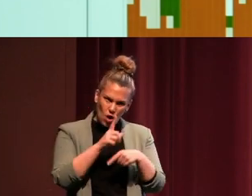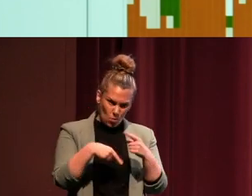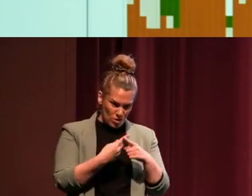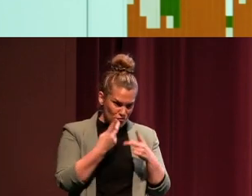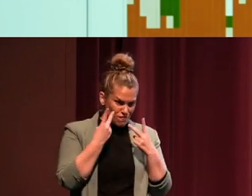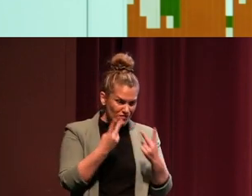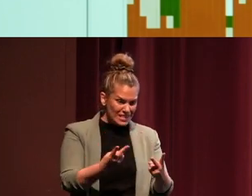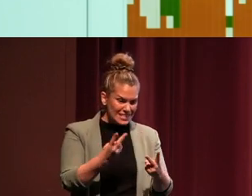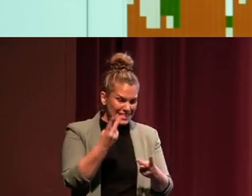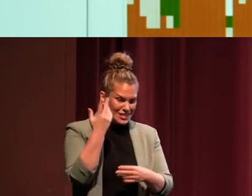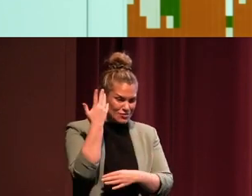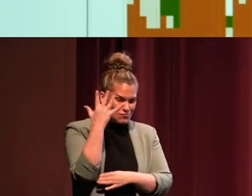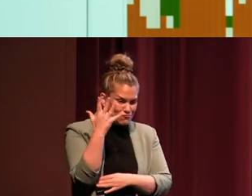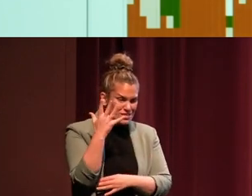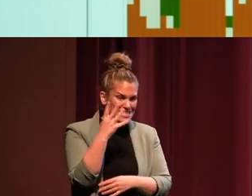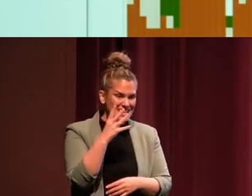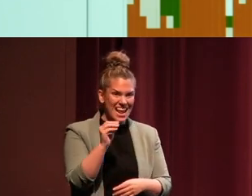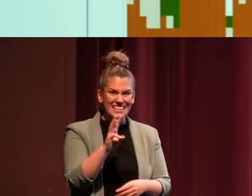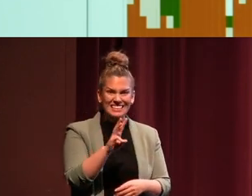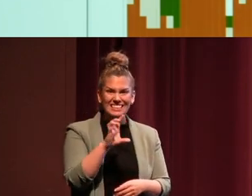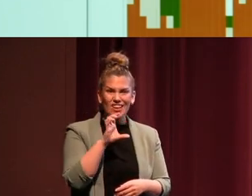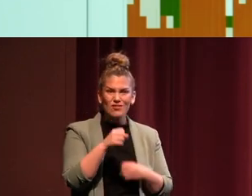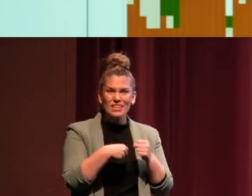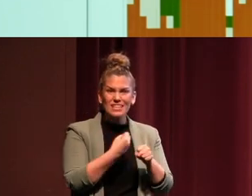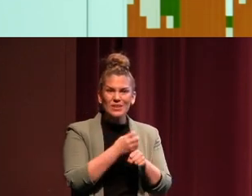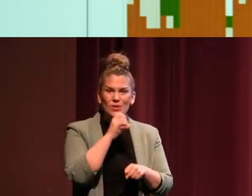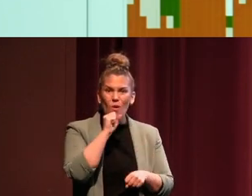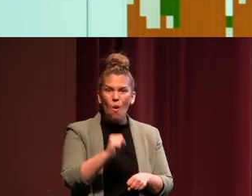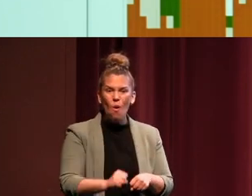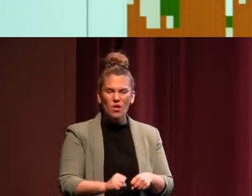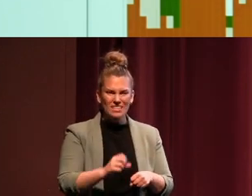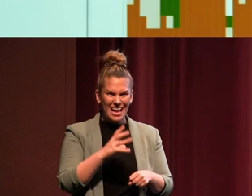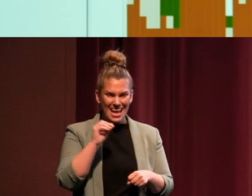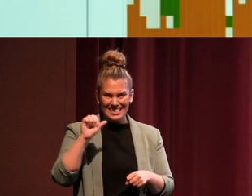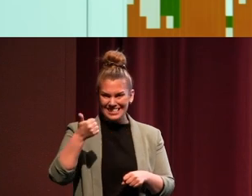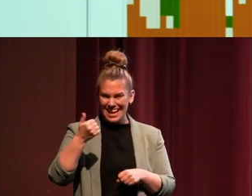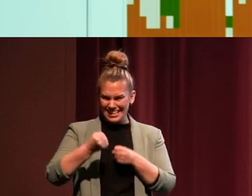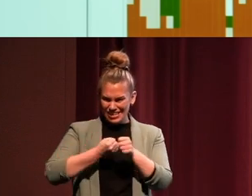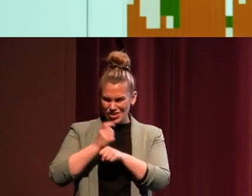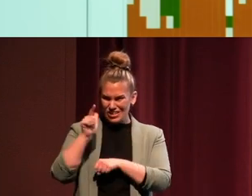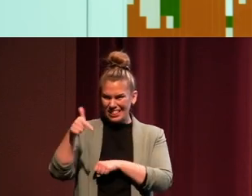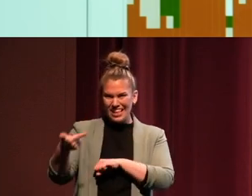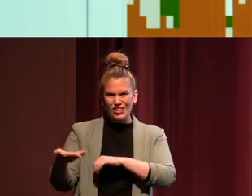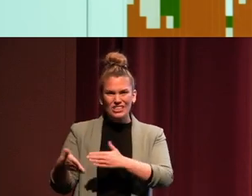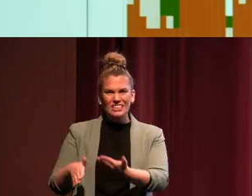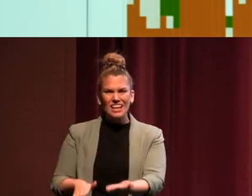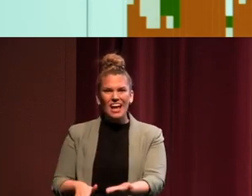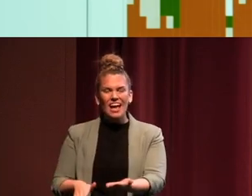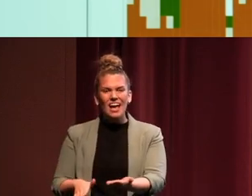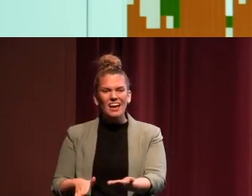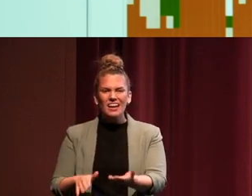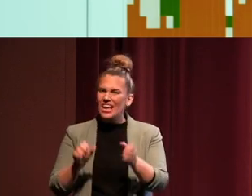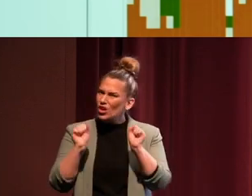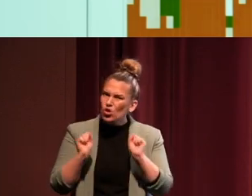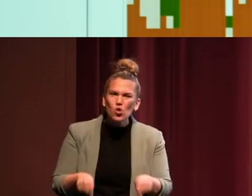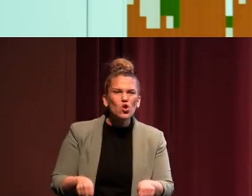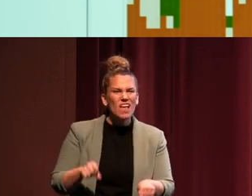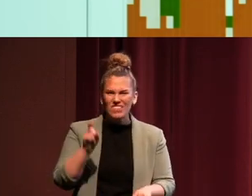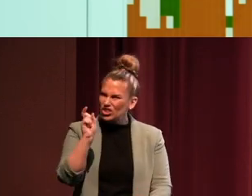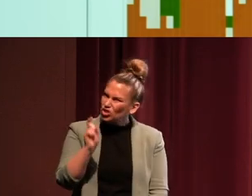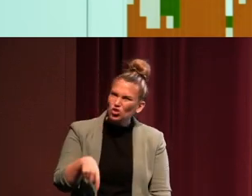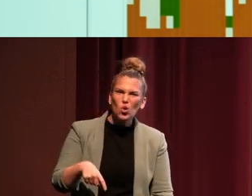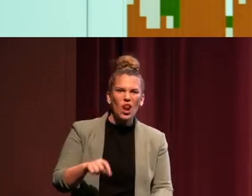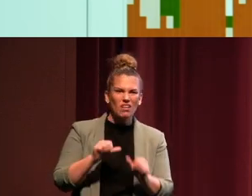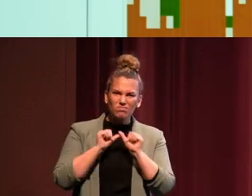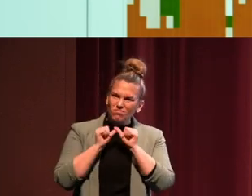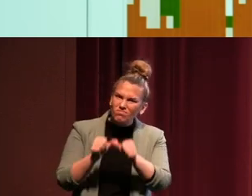time and it was 600 years old and it's dead just 10 years later. It really could have and should have lived to be another 100